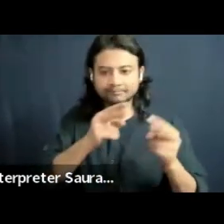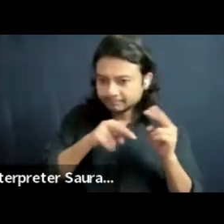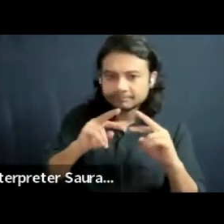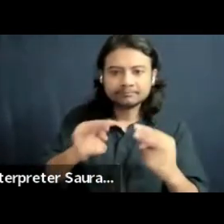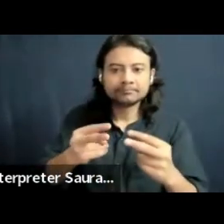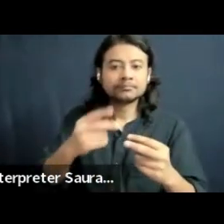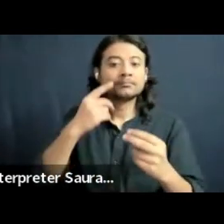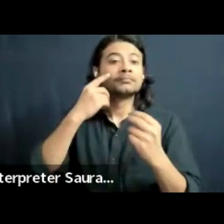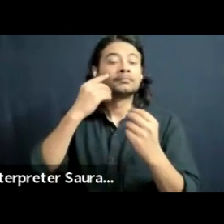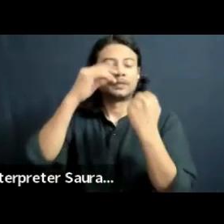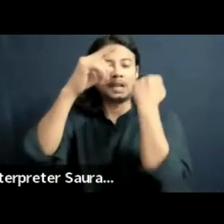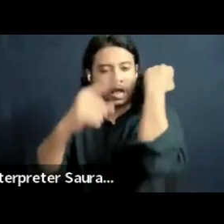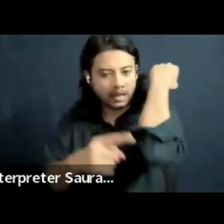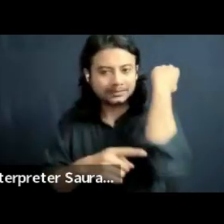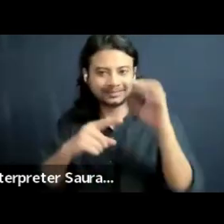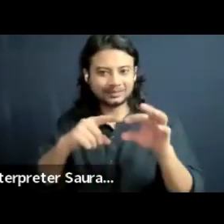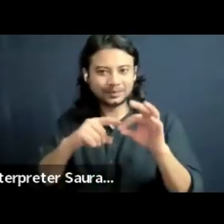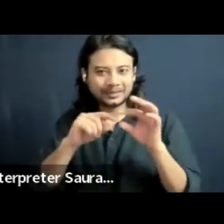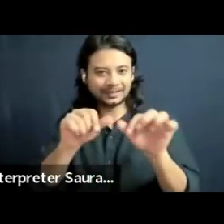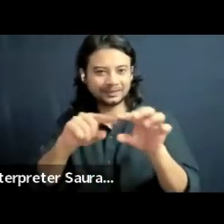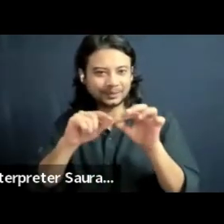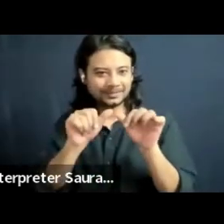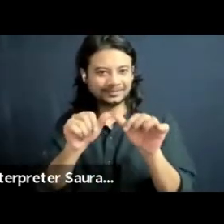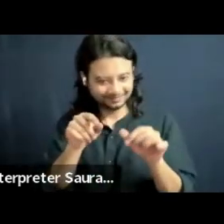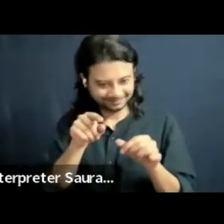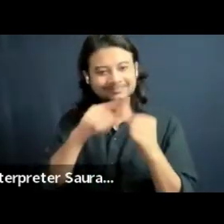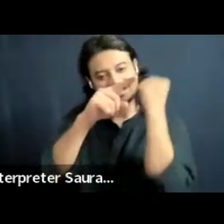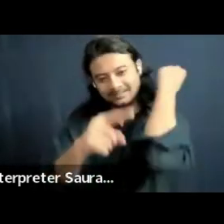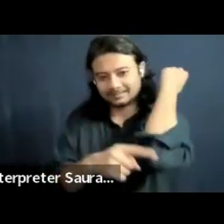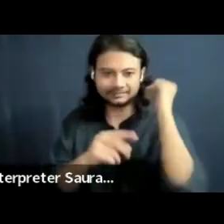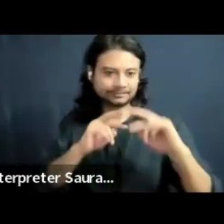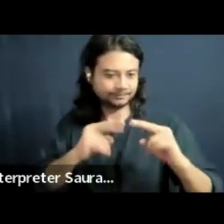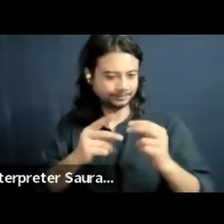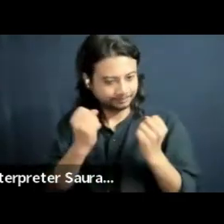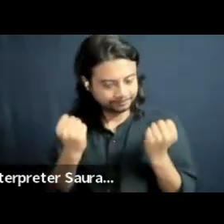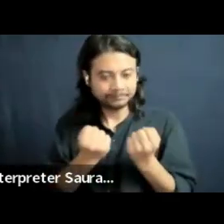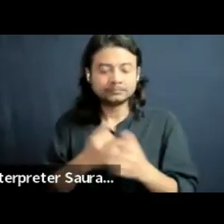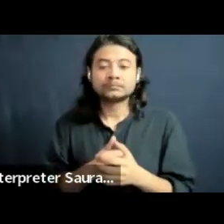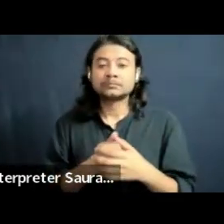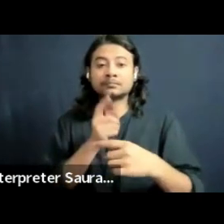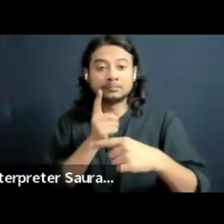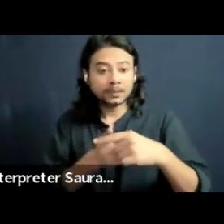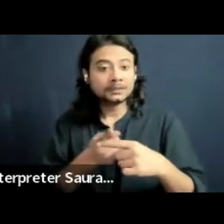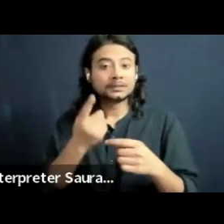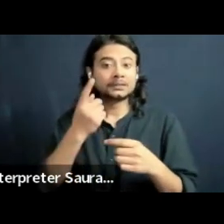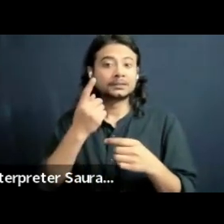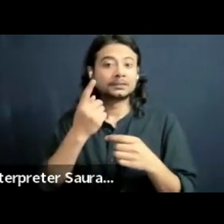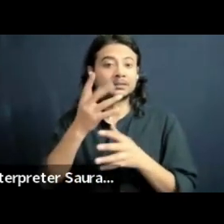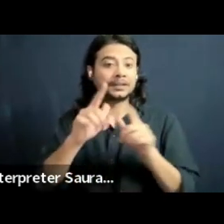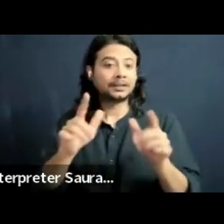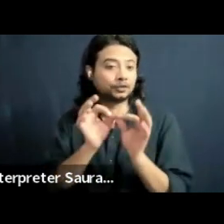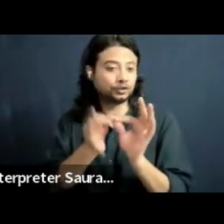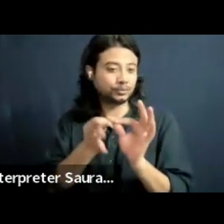end of the sessions. We also have two sign language interpreters with us today, Mr. Saurav and Ms.